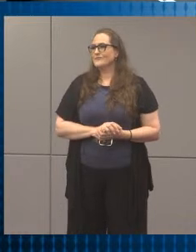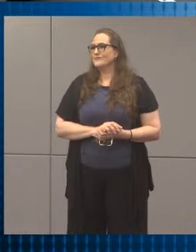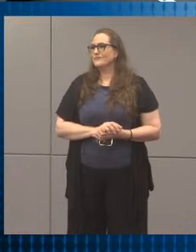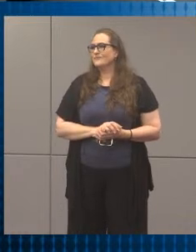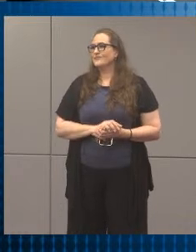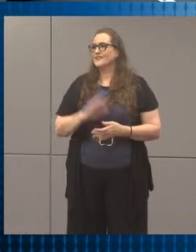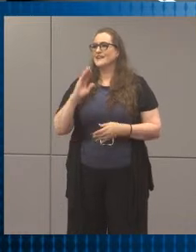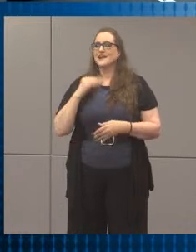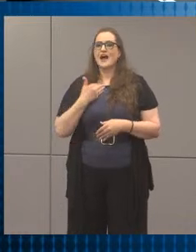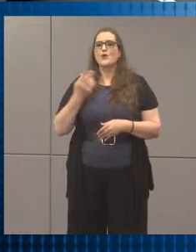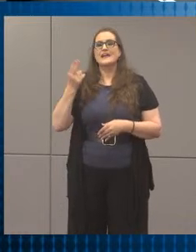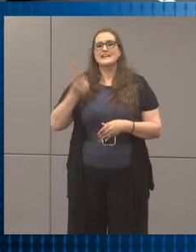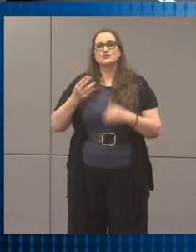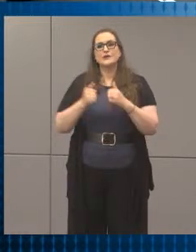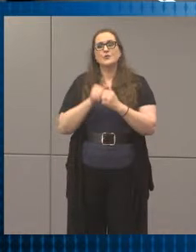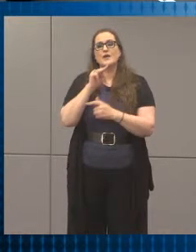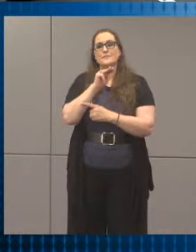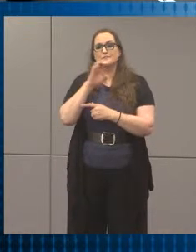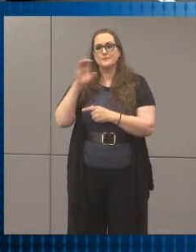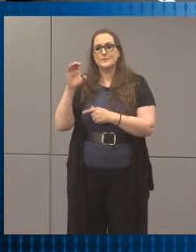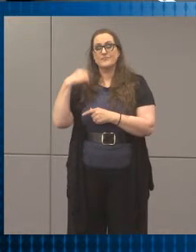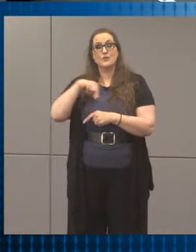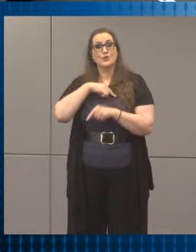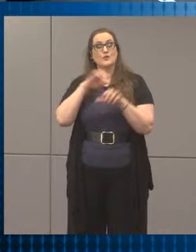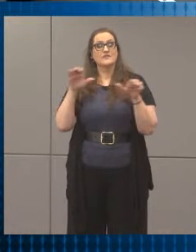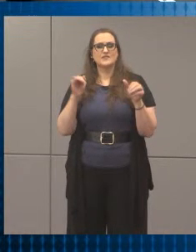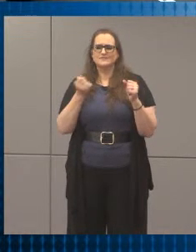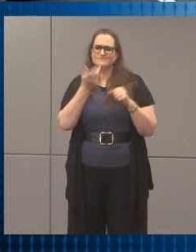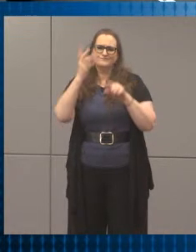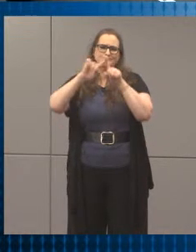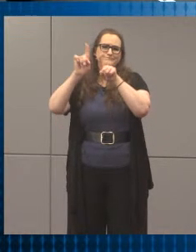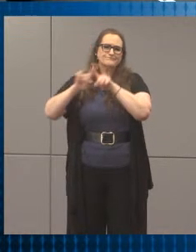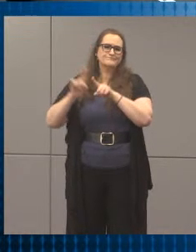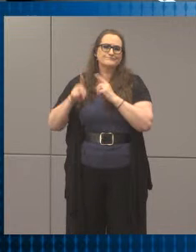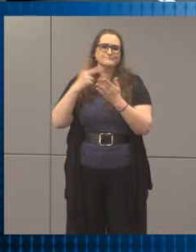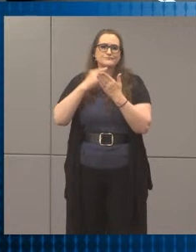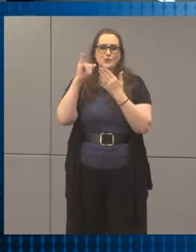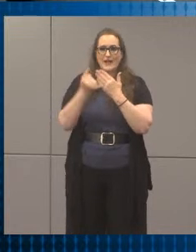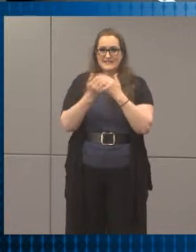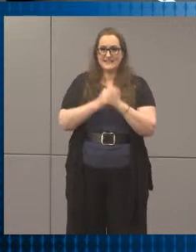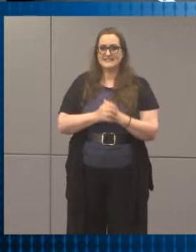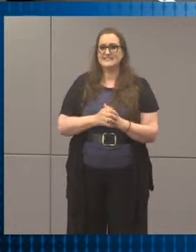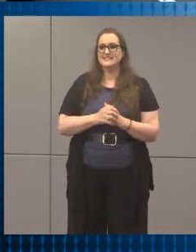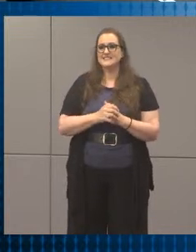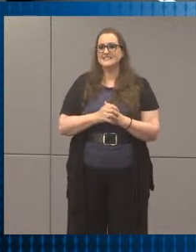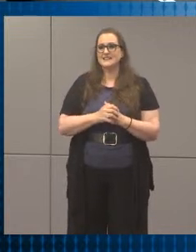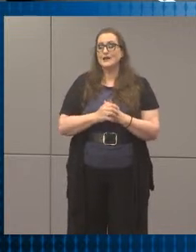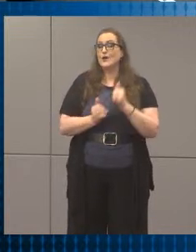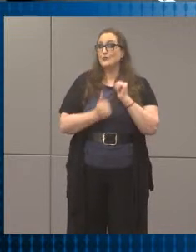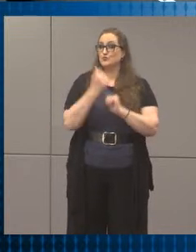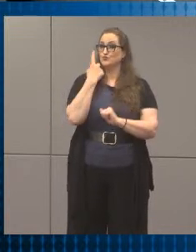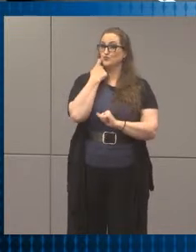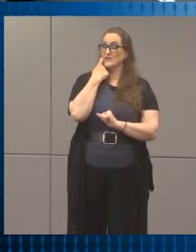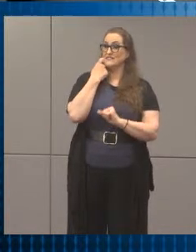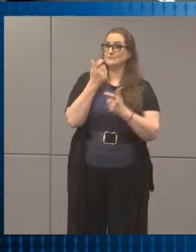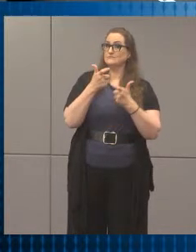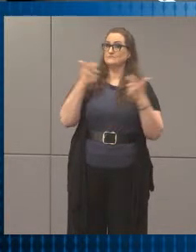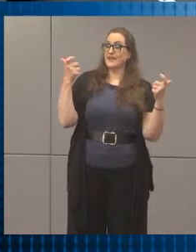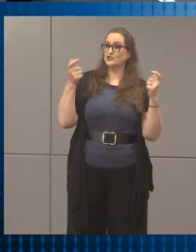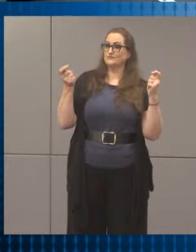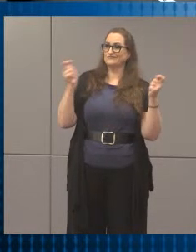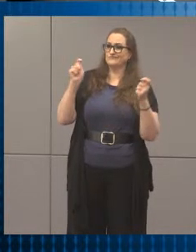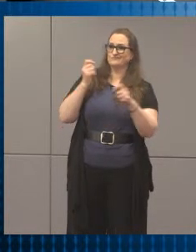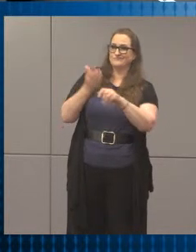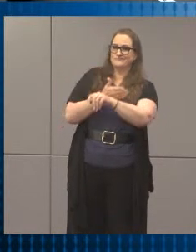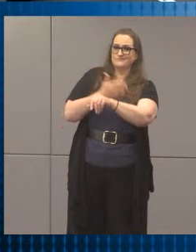And our history with Mott, we've done a variety of projects. Most recent major renovation